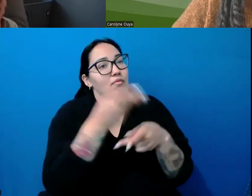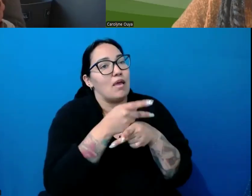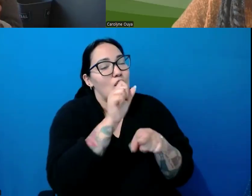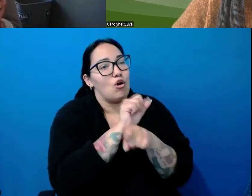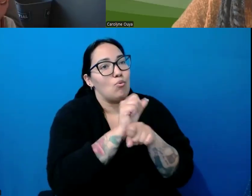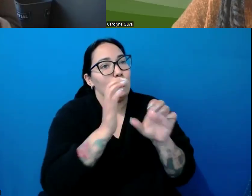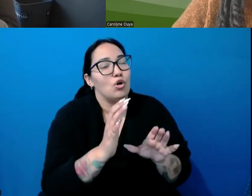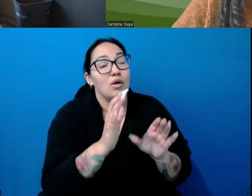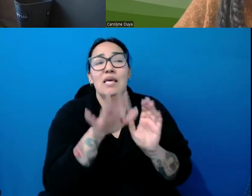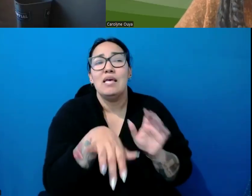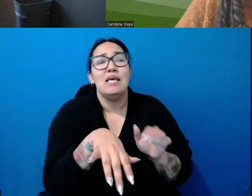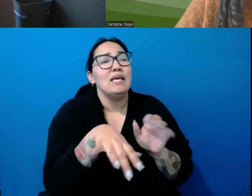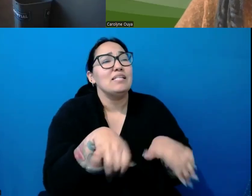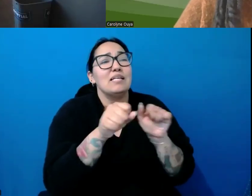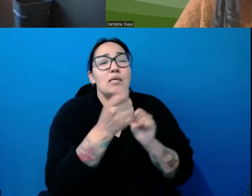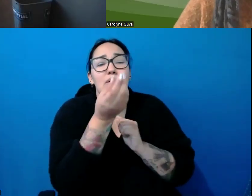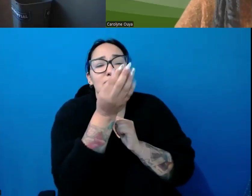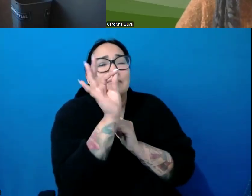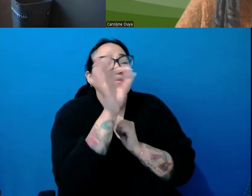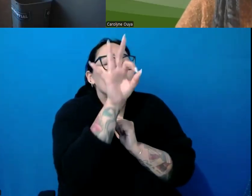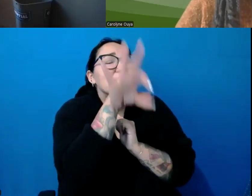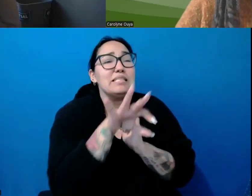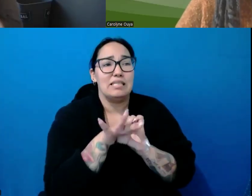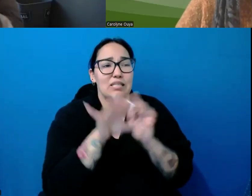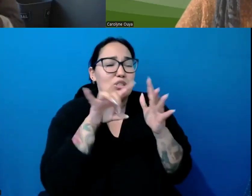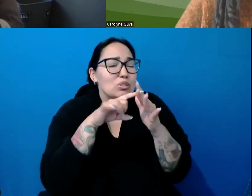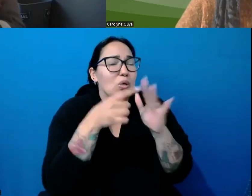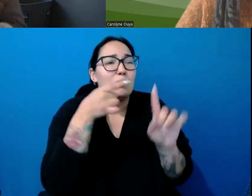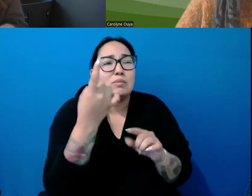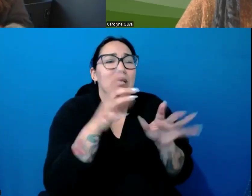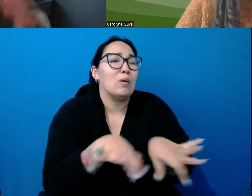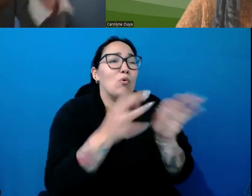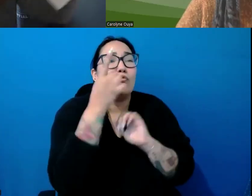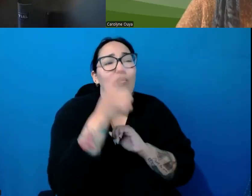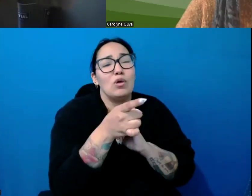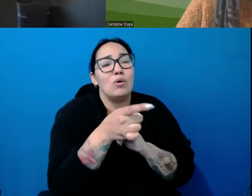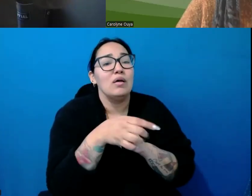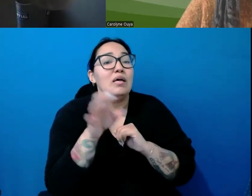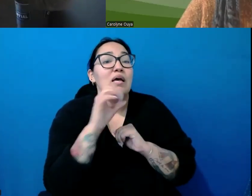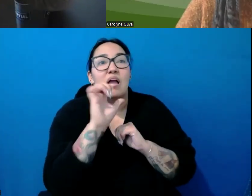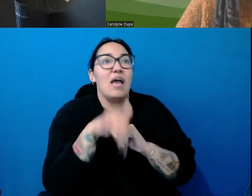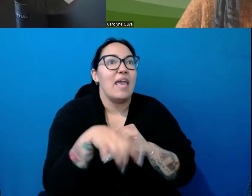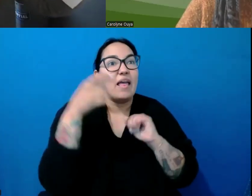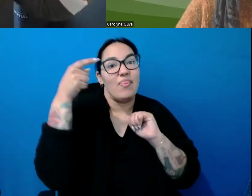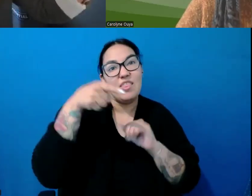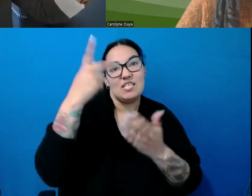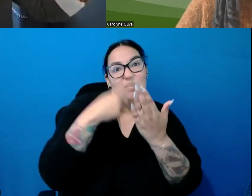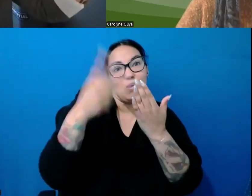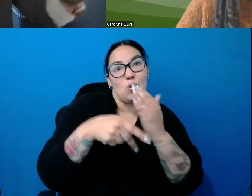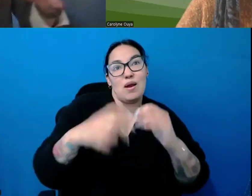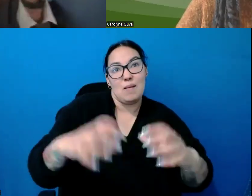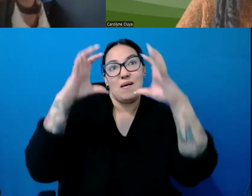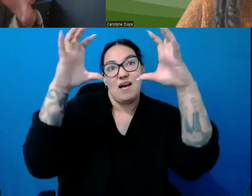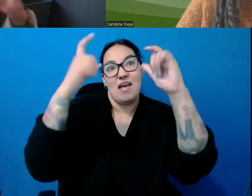takes a seed and a starting place and something that matters to you. It doesn't work well to go, I'm going to do this program and then go